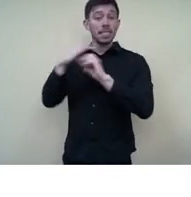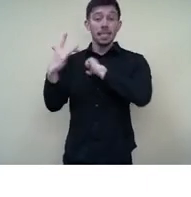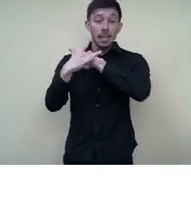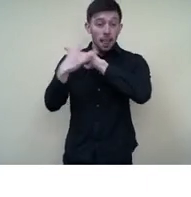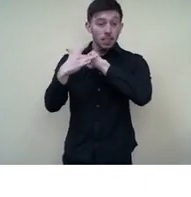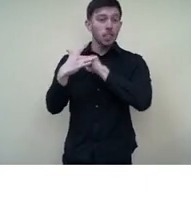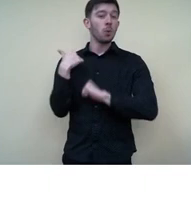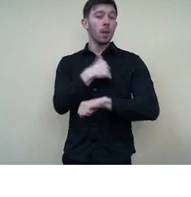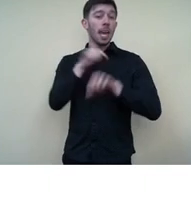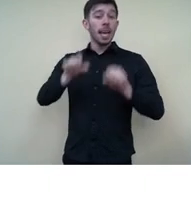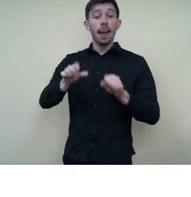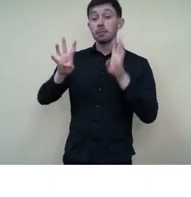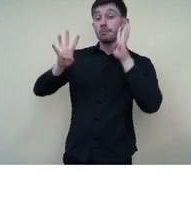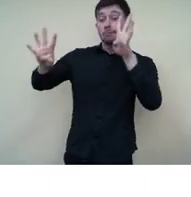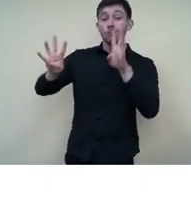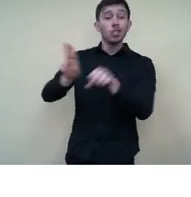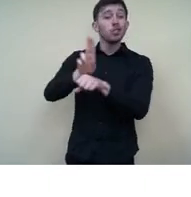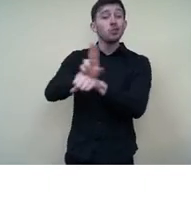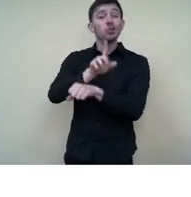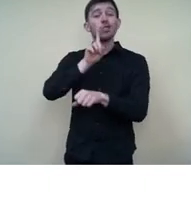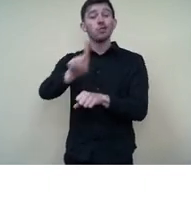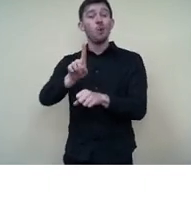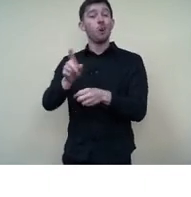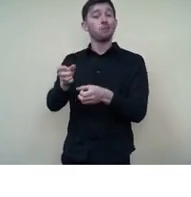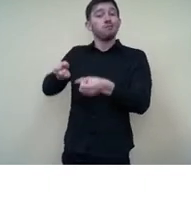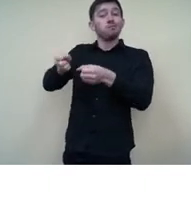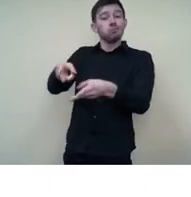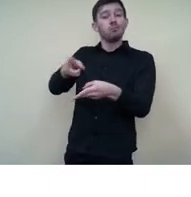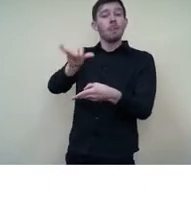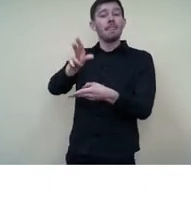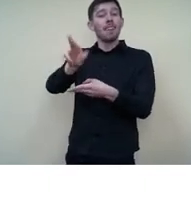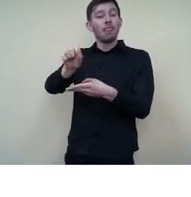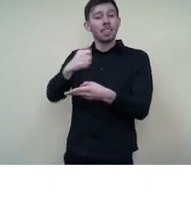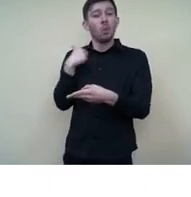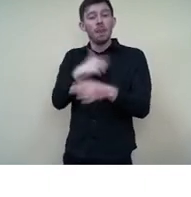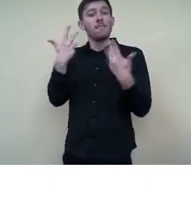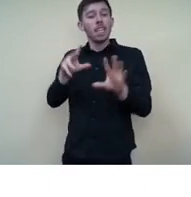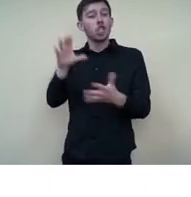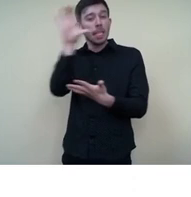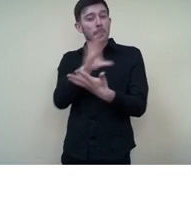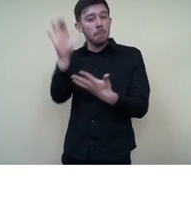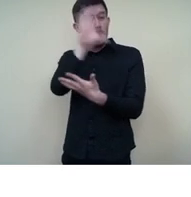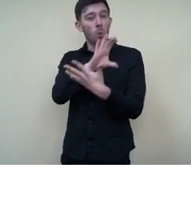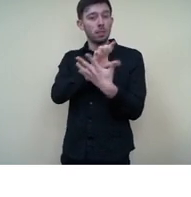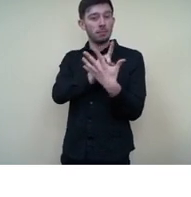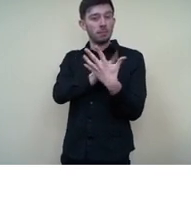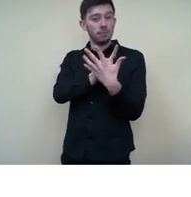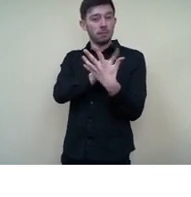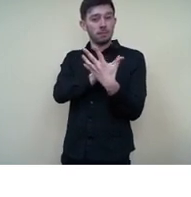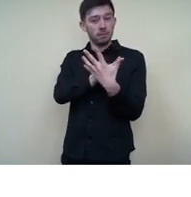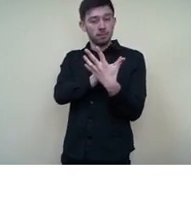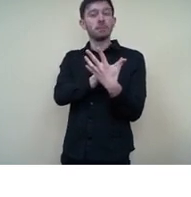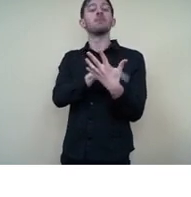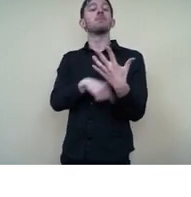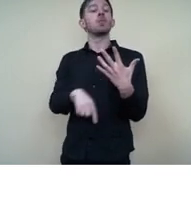can we create or can we use to fight this virus that we have explored in the first stage. And so that's the second stage. And so the exploratory